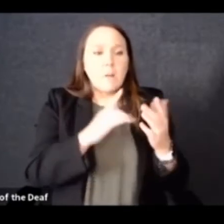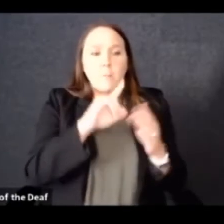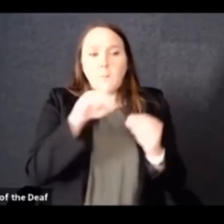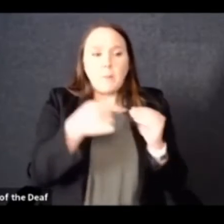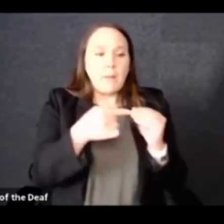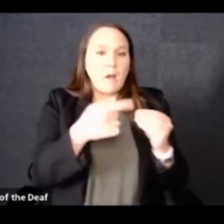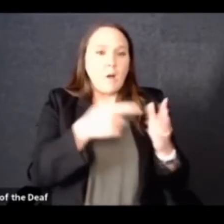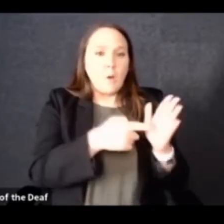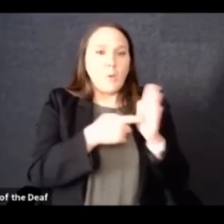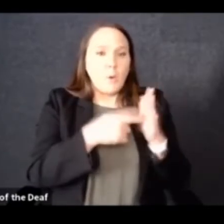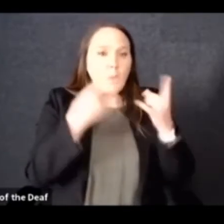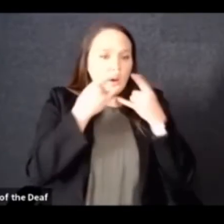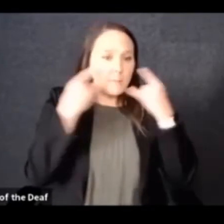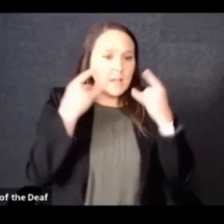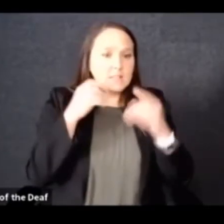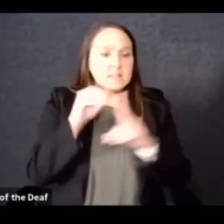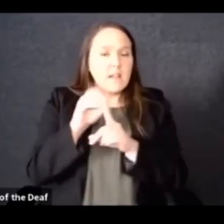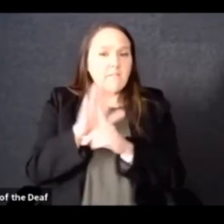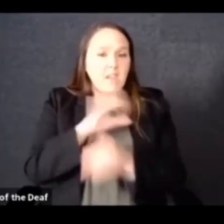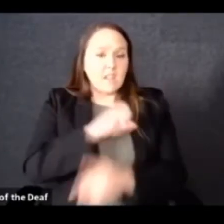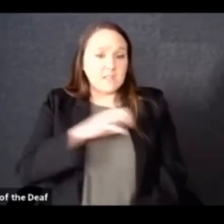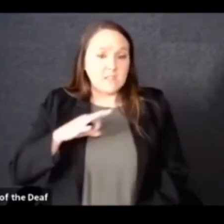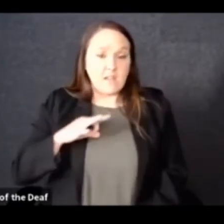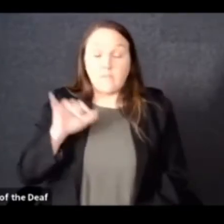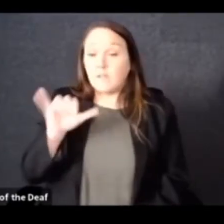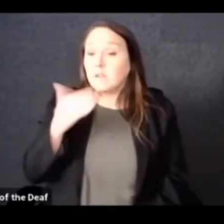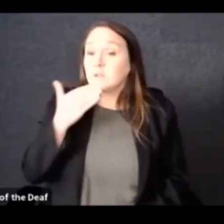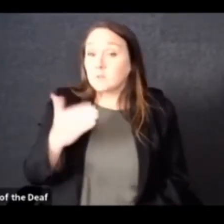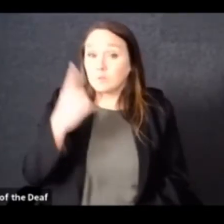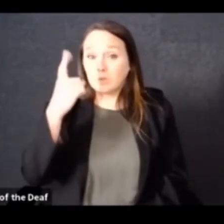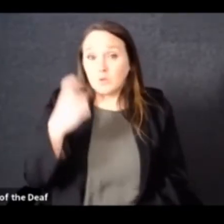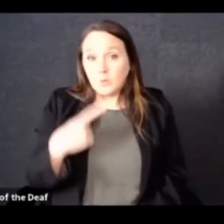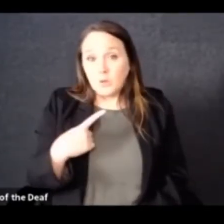affected staff? So that's a great question.